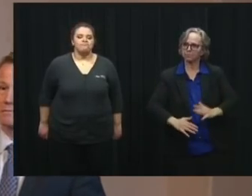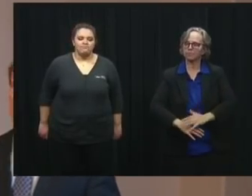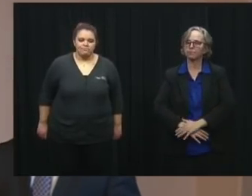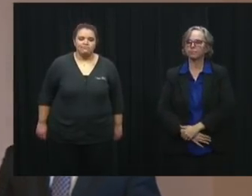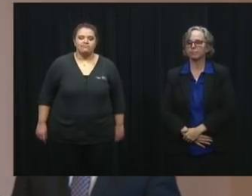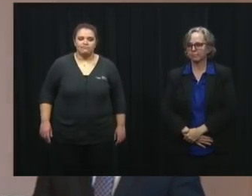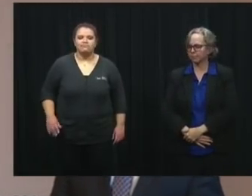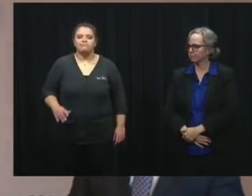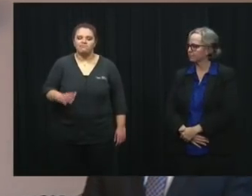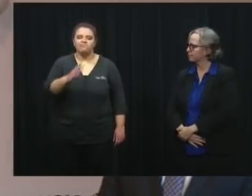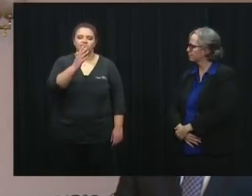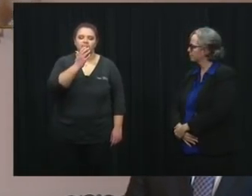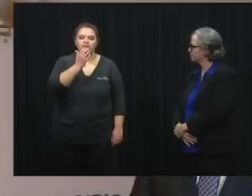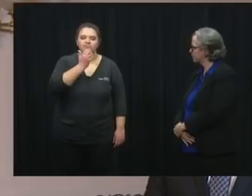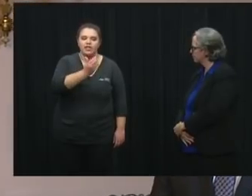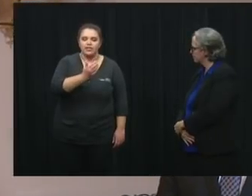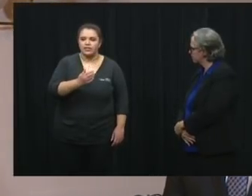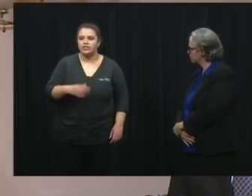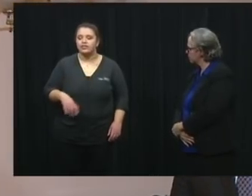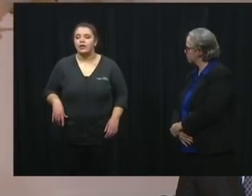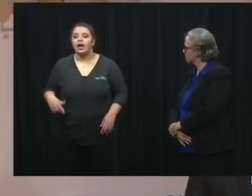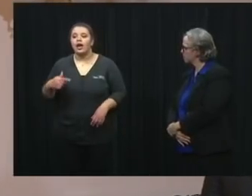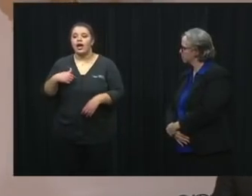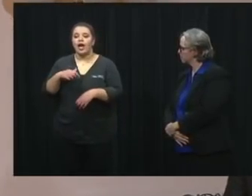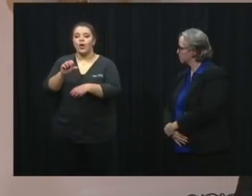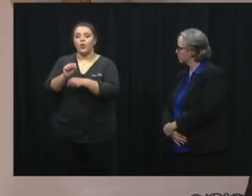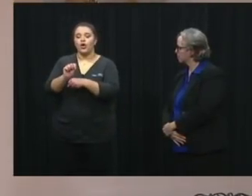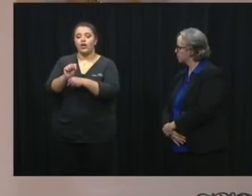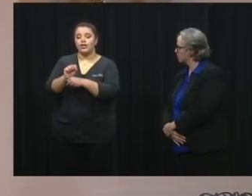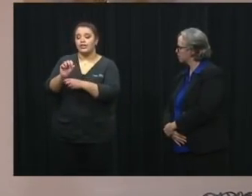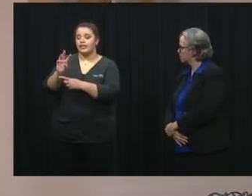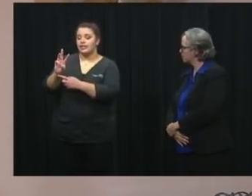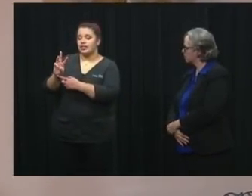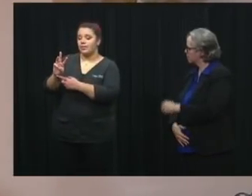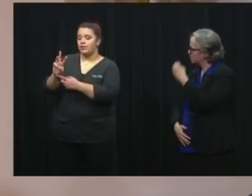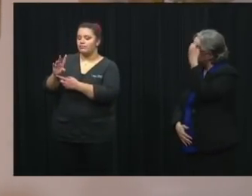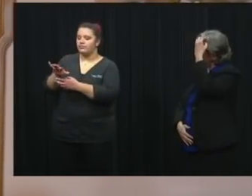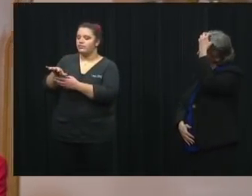Isaac Dreyer from WHIZ News. This is actually a question for Dr. Acton.